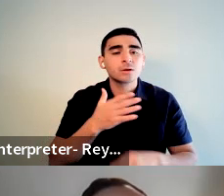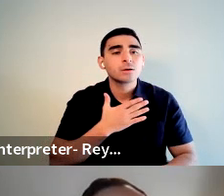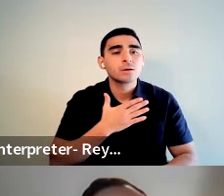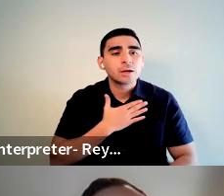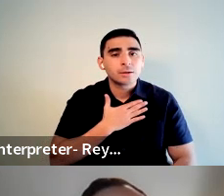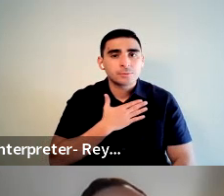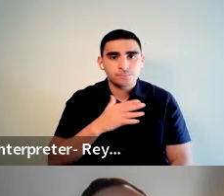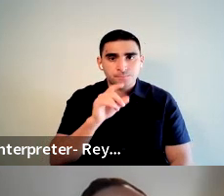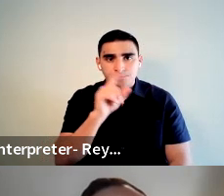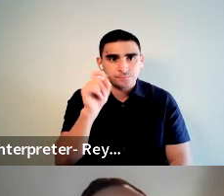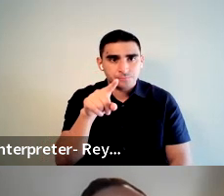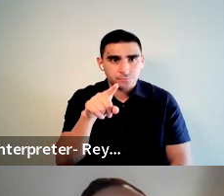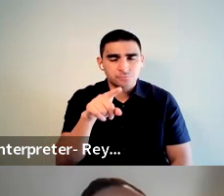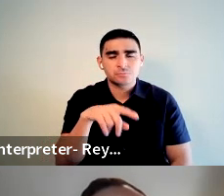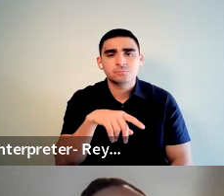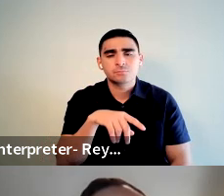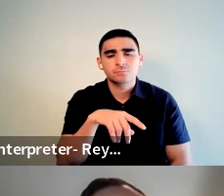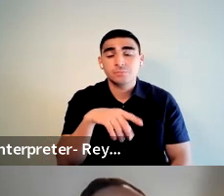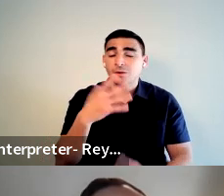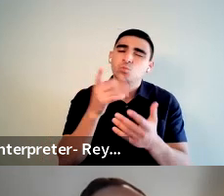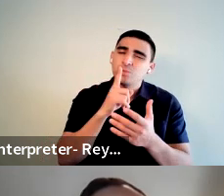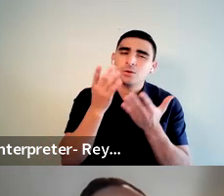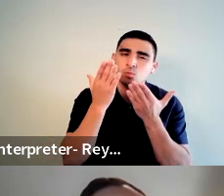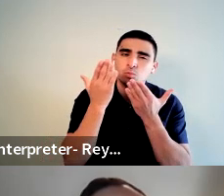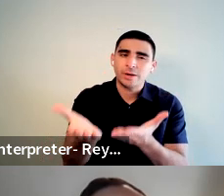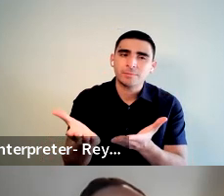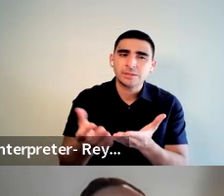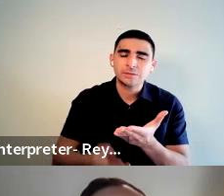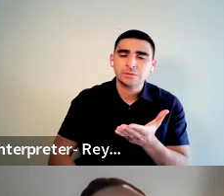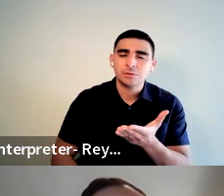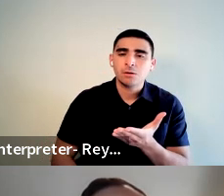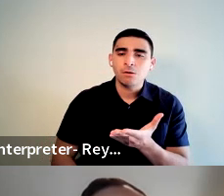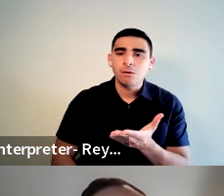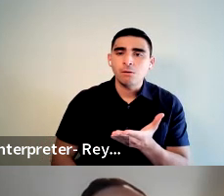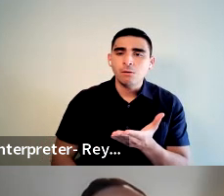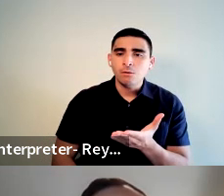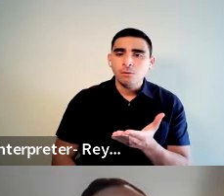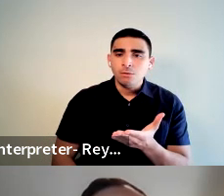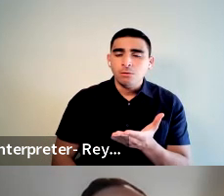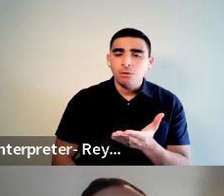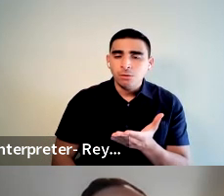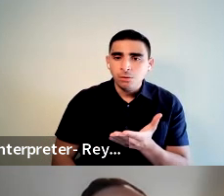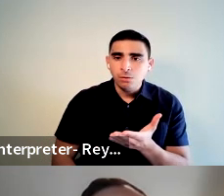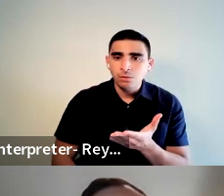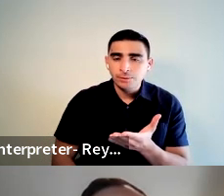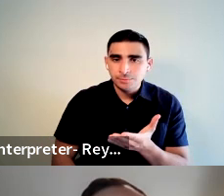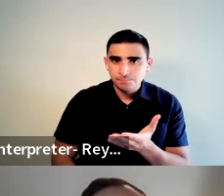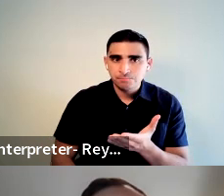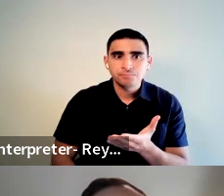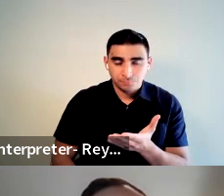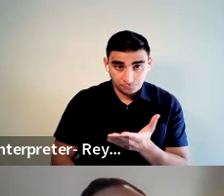question, and I guess recommendation for this would be, I think once it's put together, are we going to